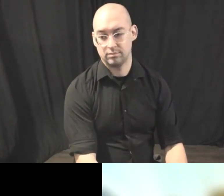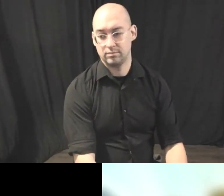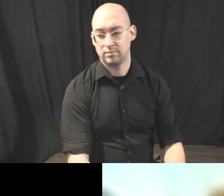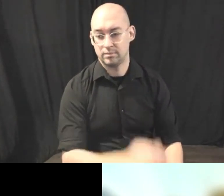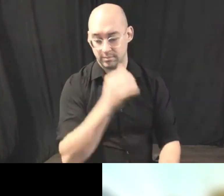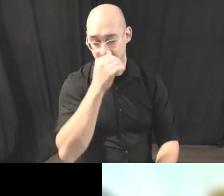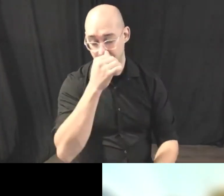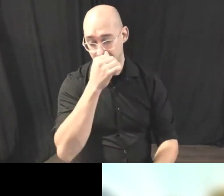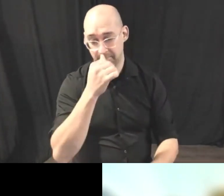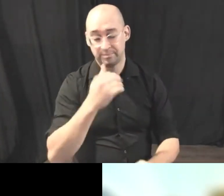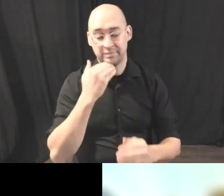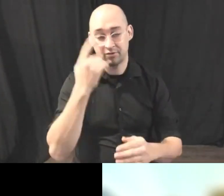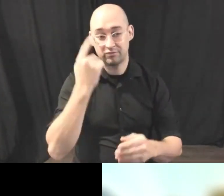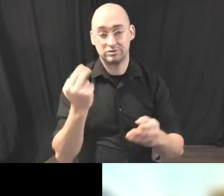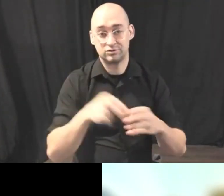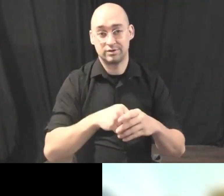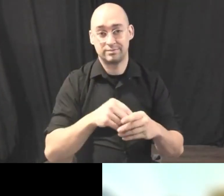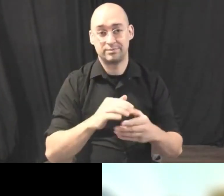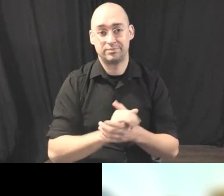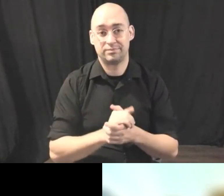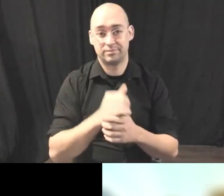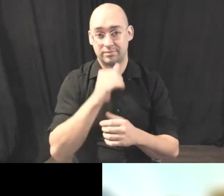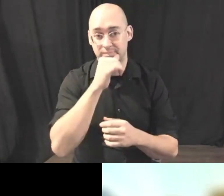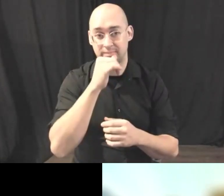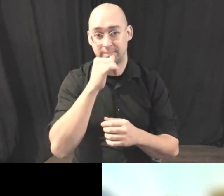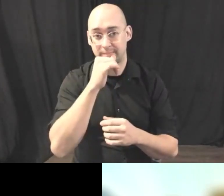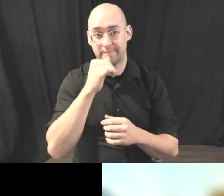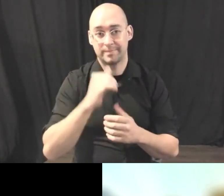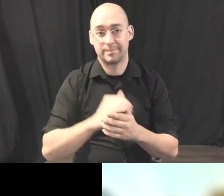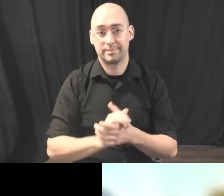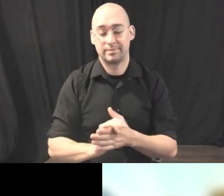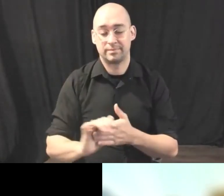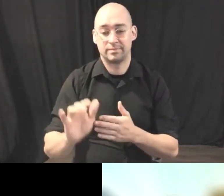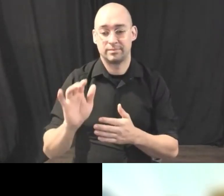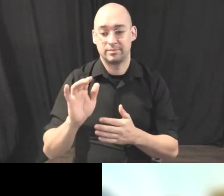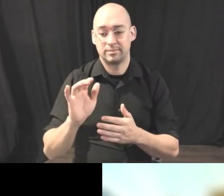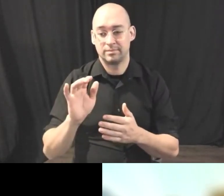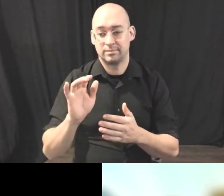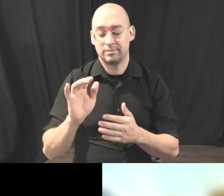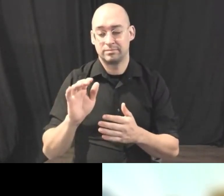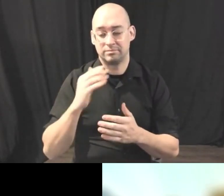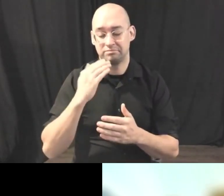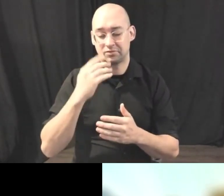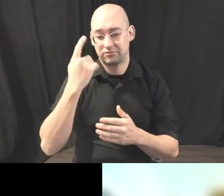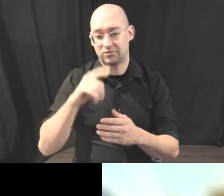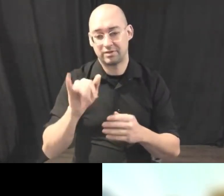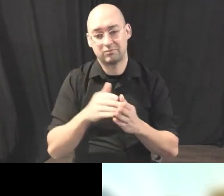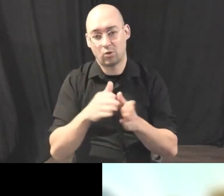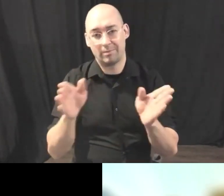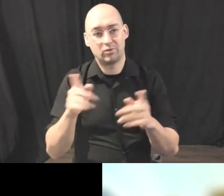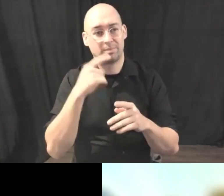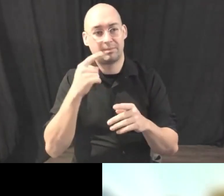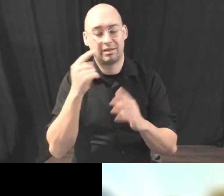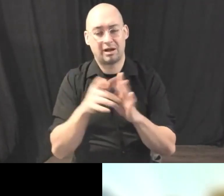give the balance of time to you, for any closing thoughts that you have, and then open it to public comment. No,